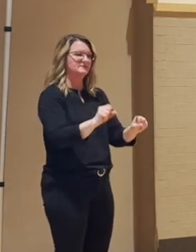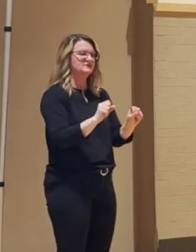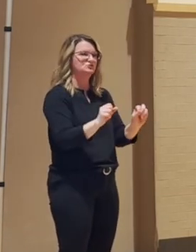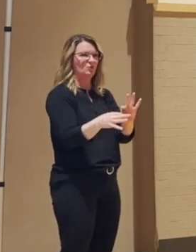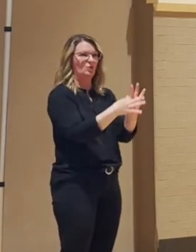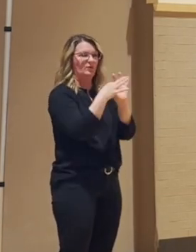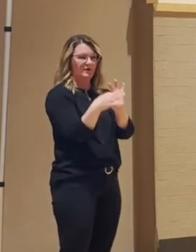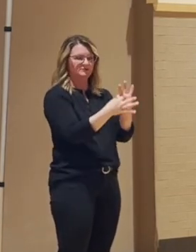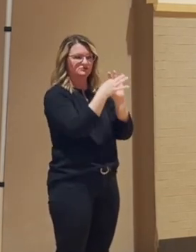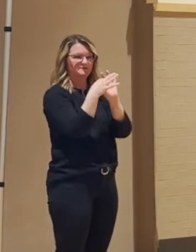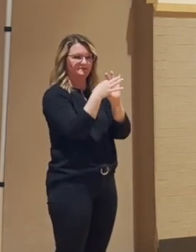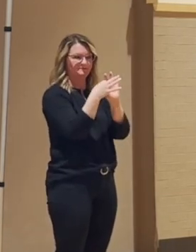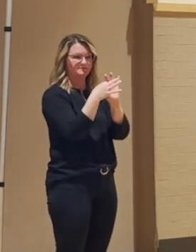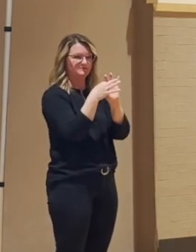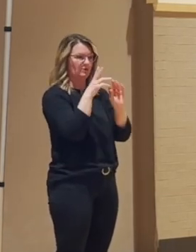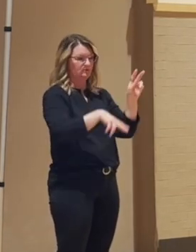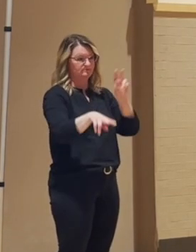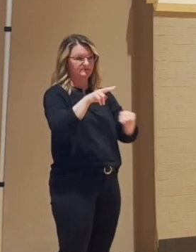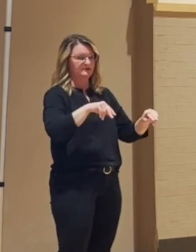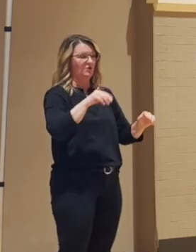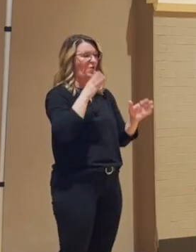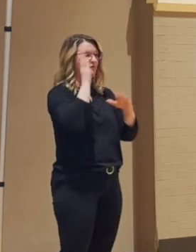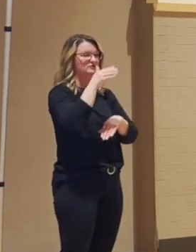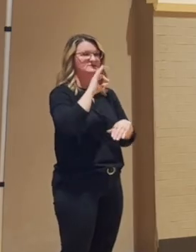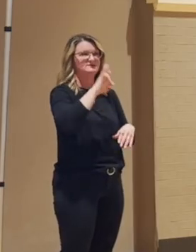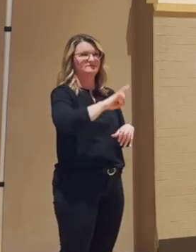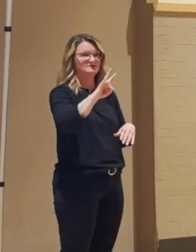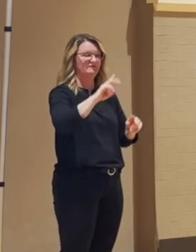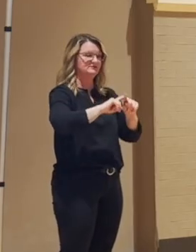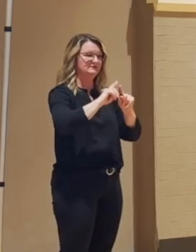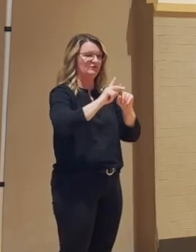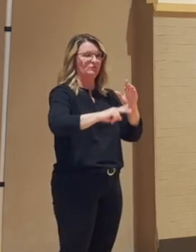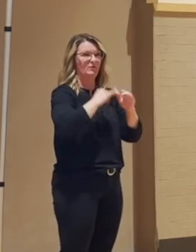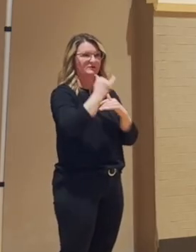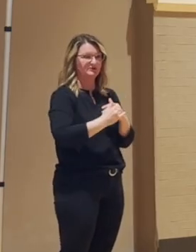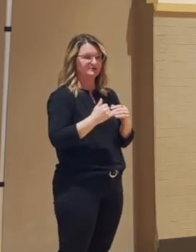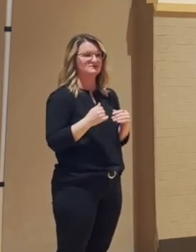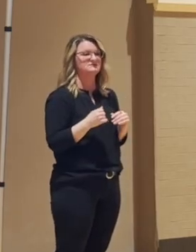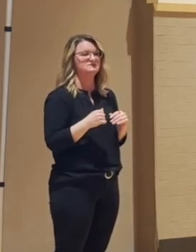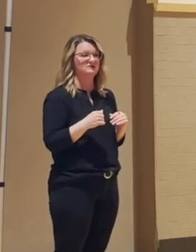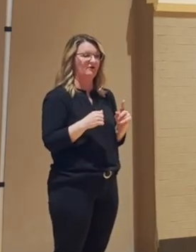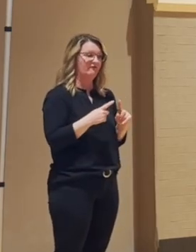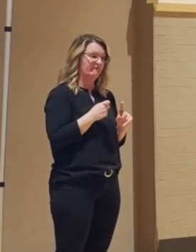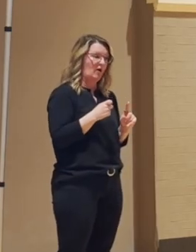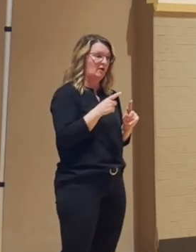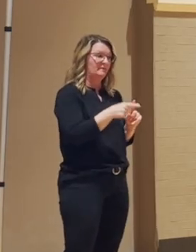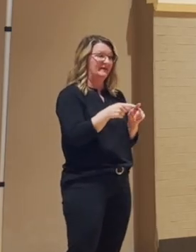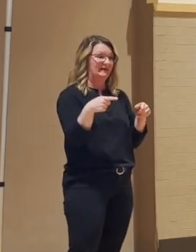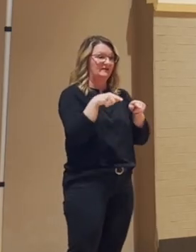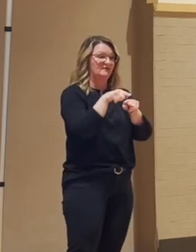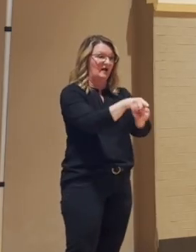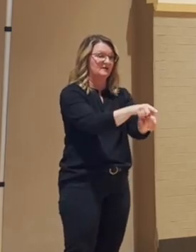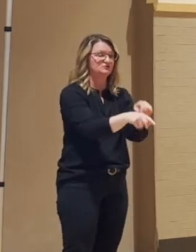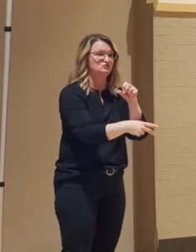coordination. We looked at over 77 different projects, varying from inline storage